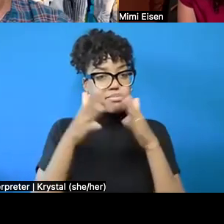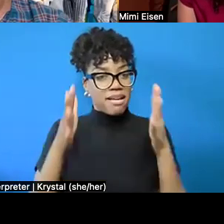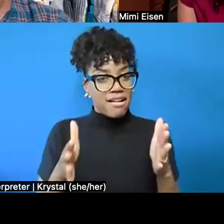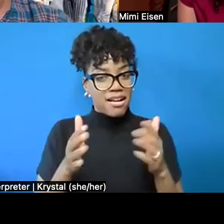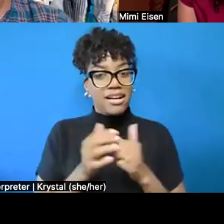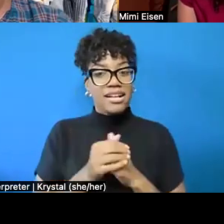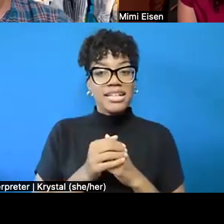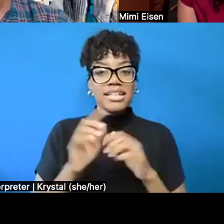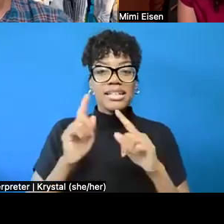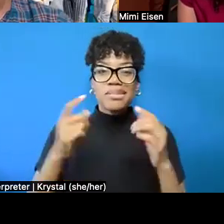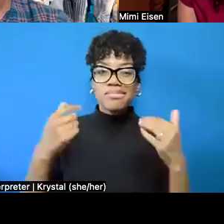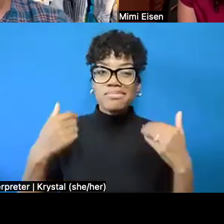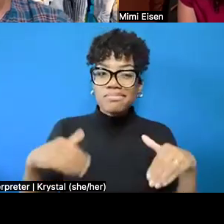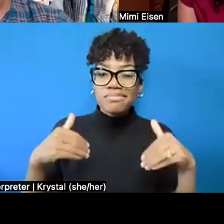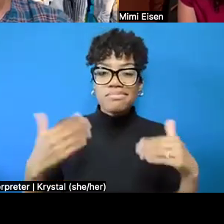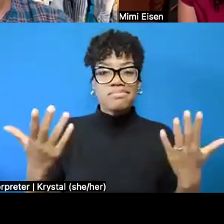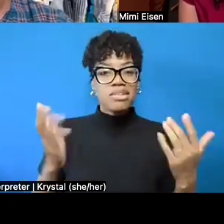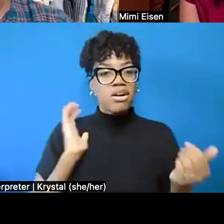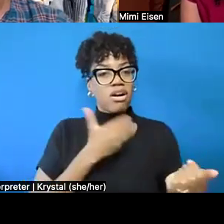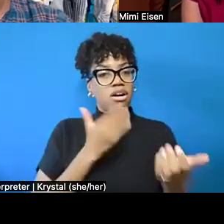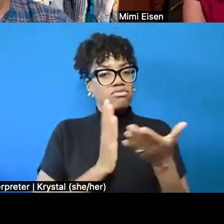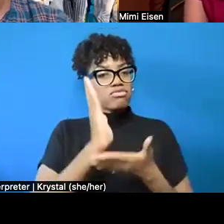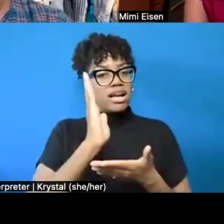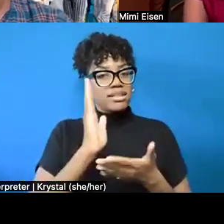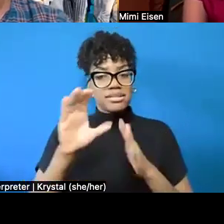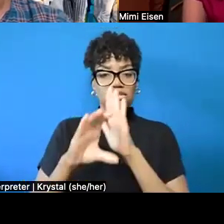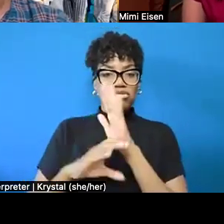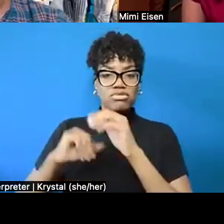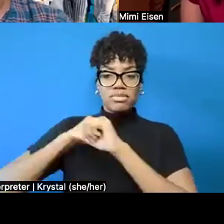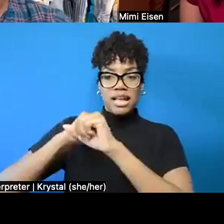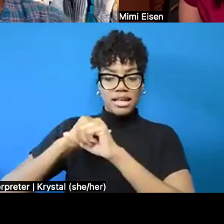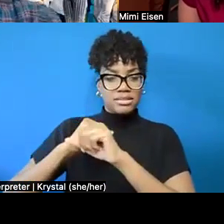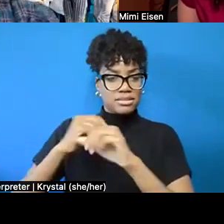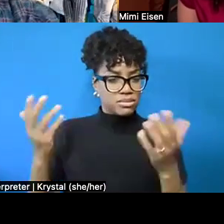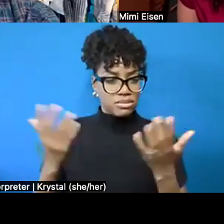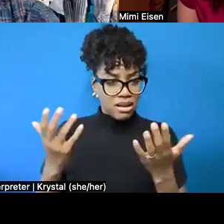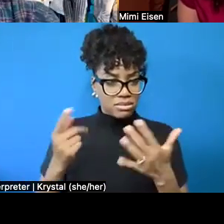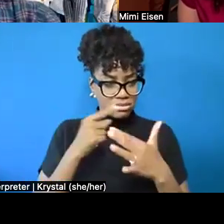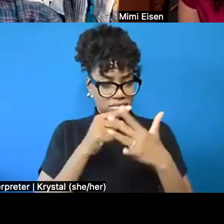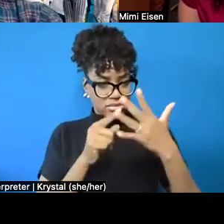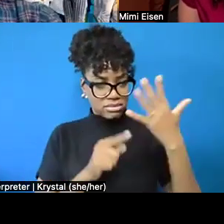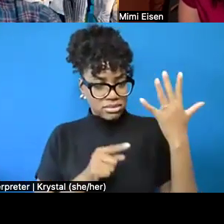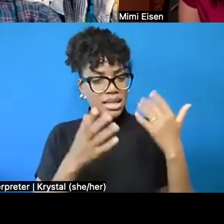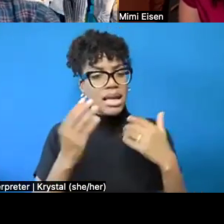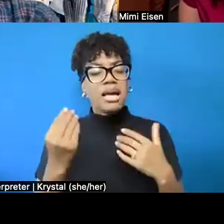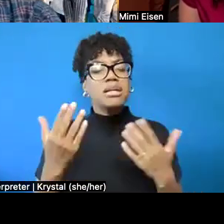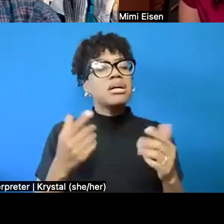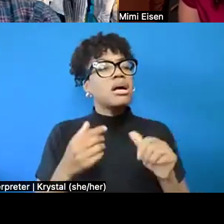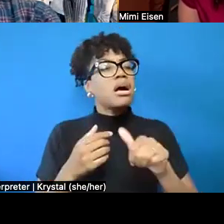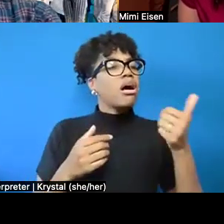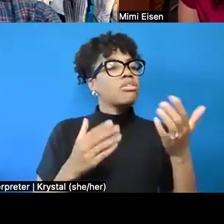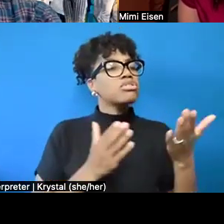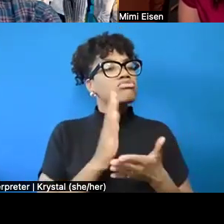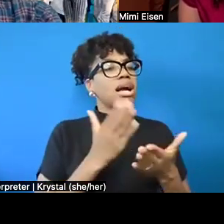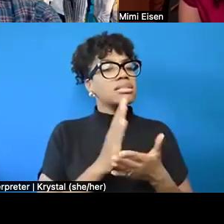the Constitution actually protect, and what rights does it leave out? Right? And so that's the question that's at the heart of this lesson.